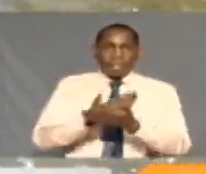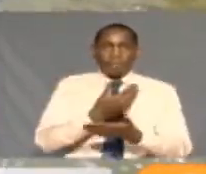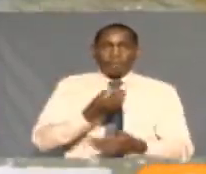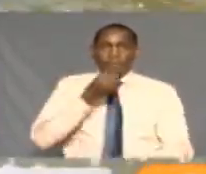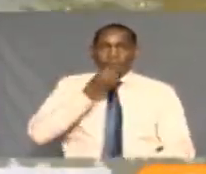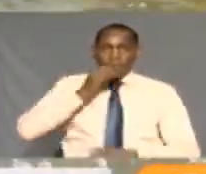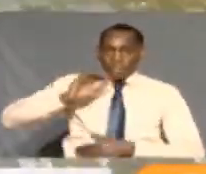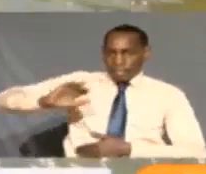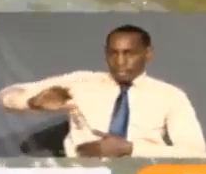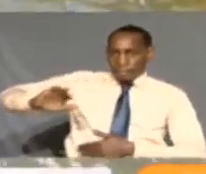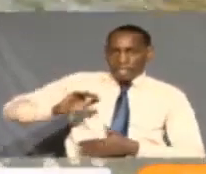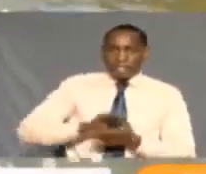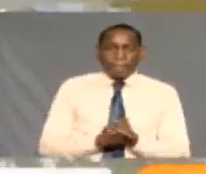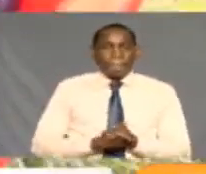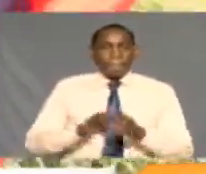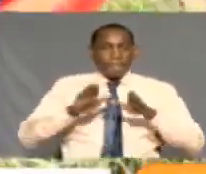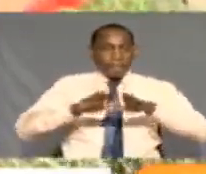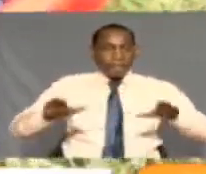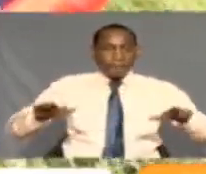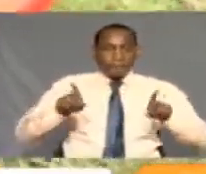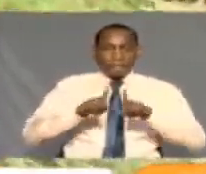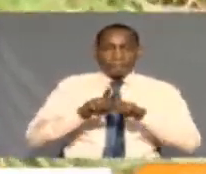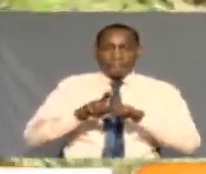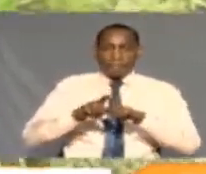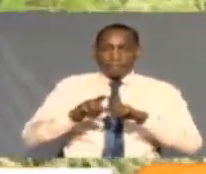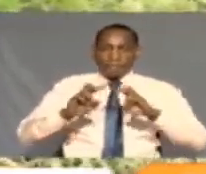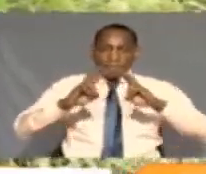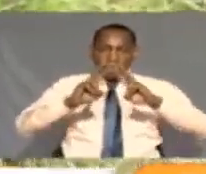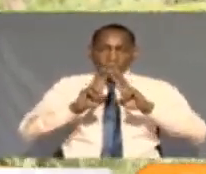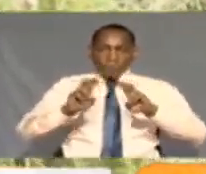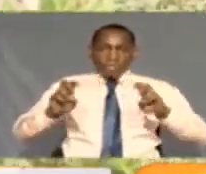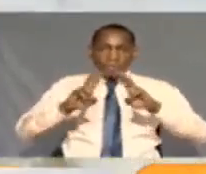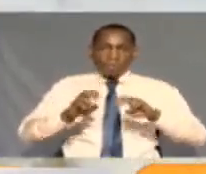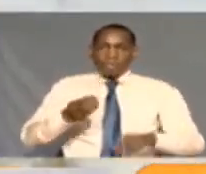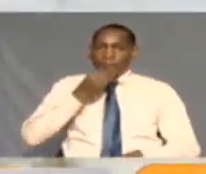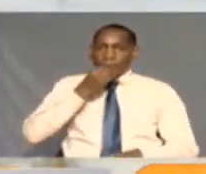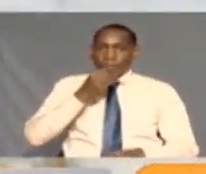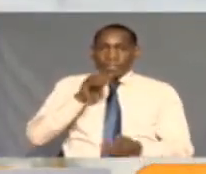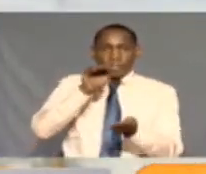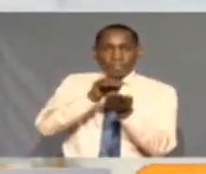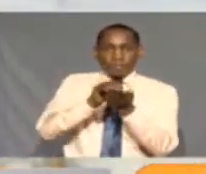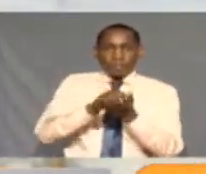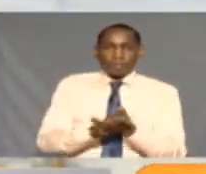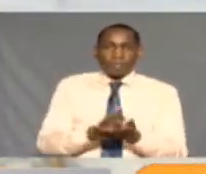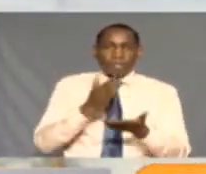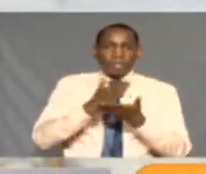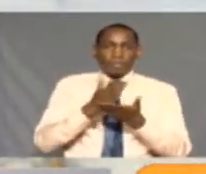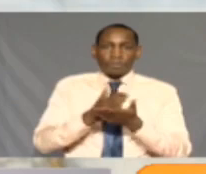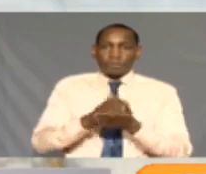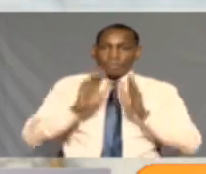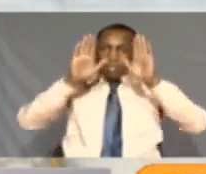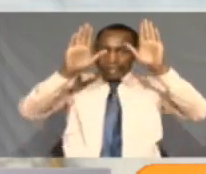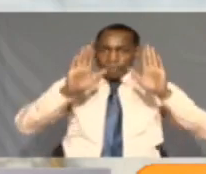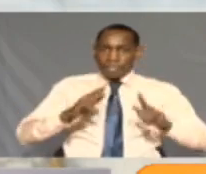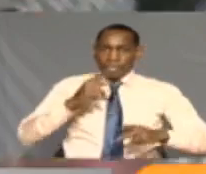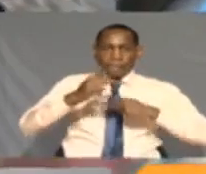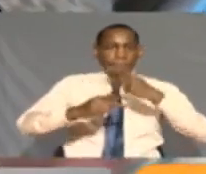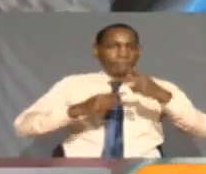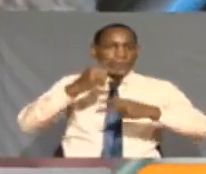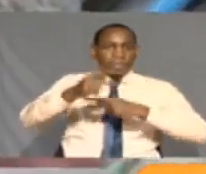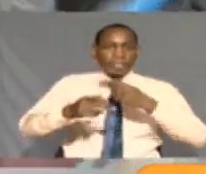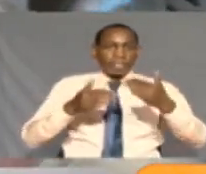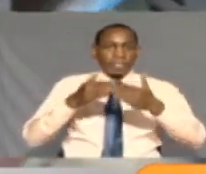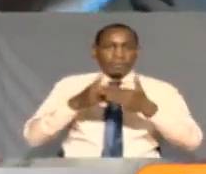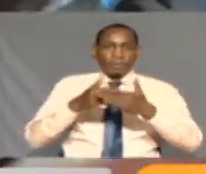leftover feeds. The farm also keeps track of the fish stock. It's a very important process to prevent